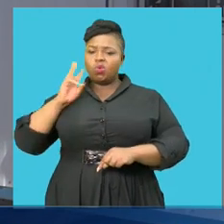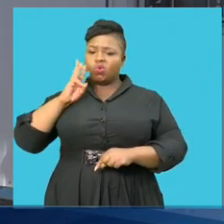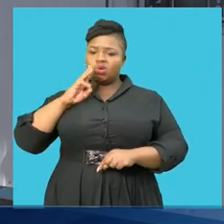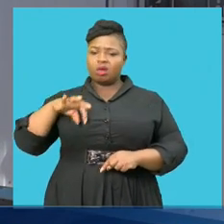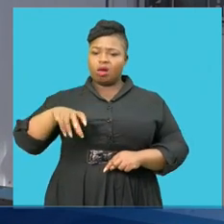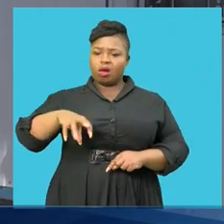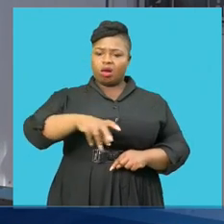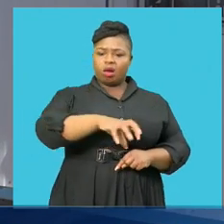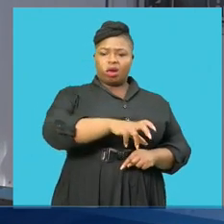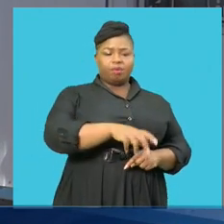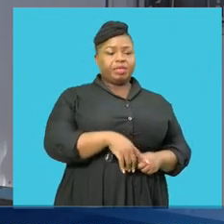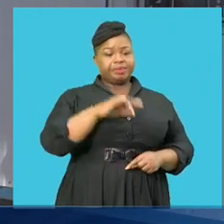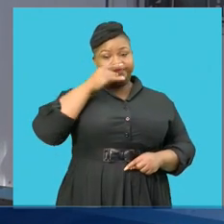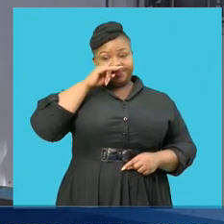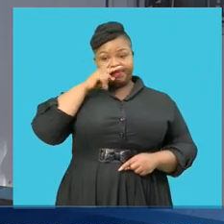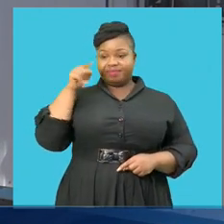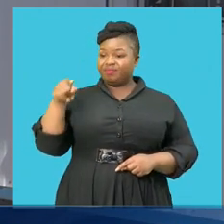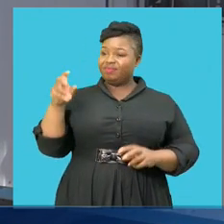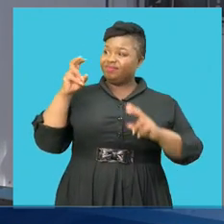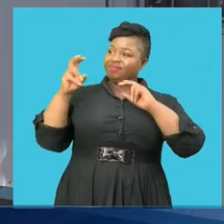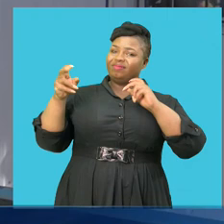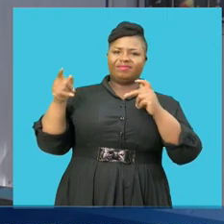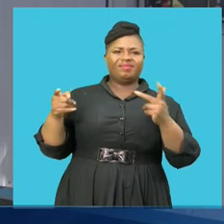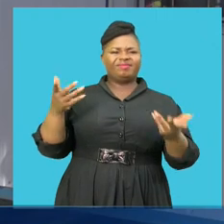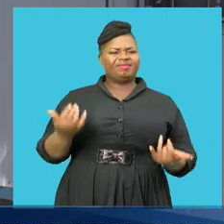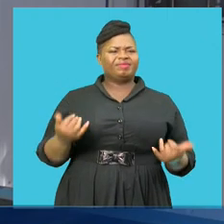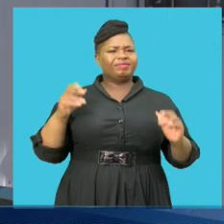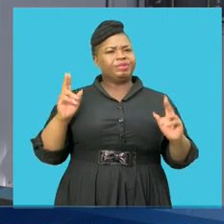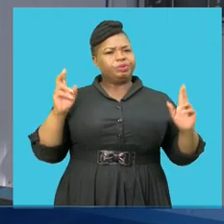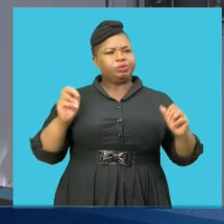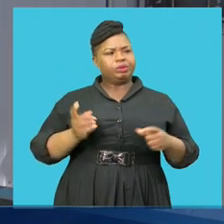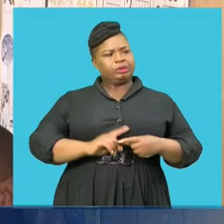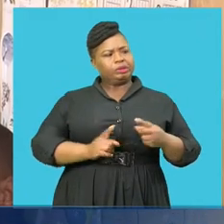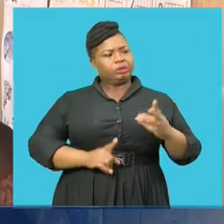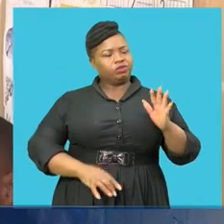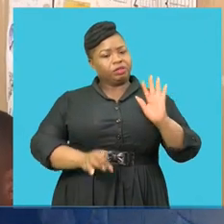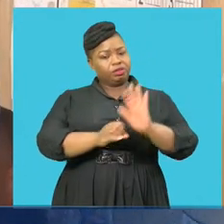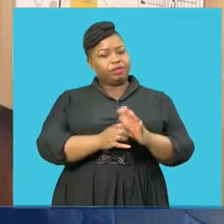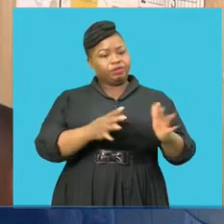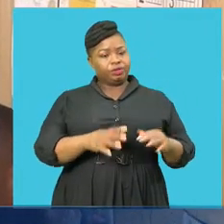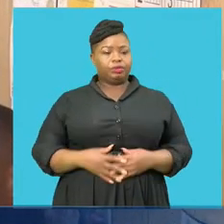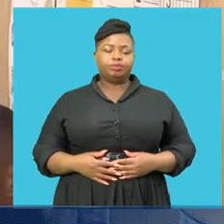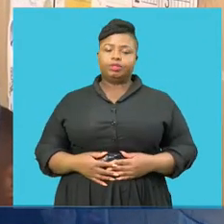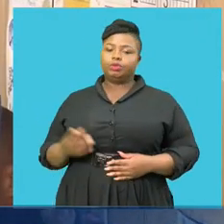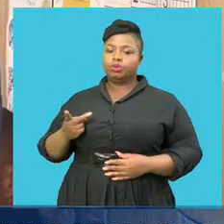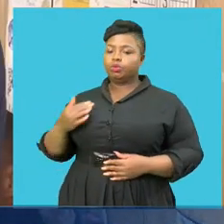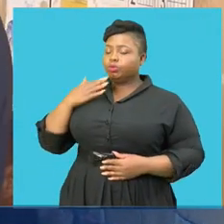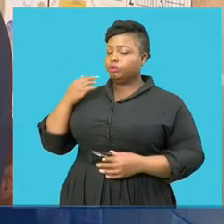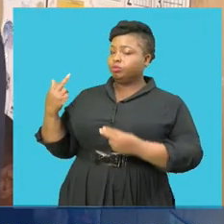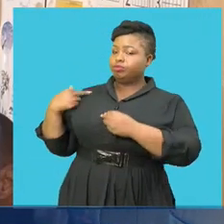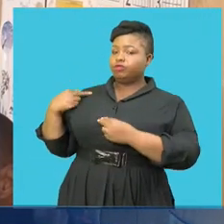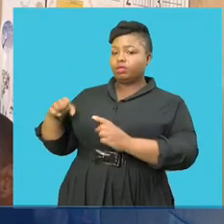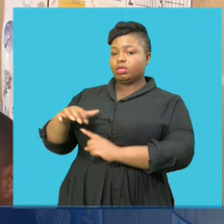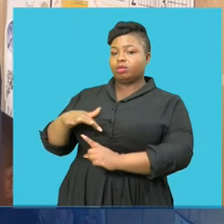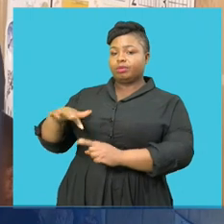vele-ke uyabona la secrash ama-containers. So wonke lo ma-issues lawo akhona we have identified them. Kusenjalo nobhekelele